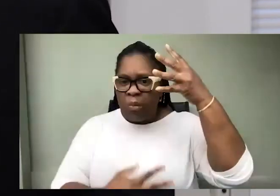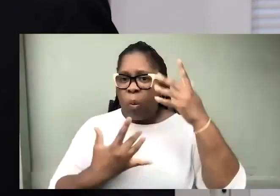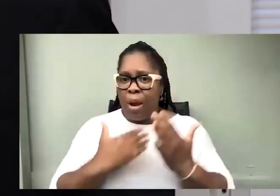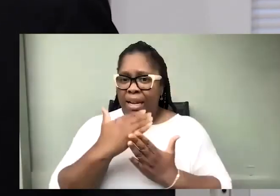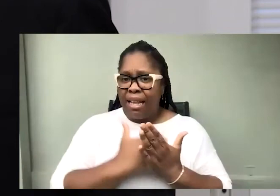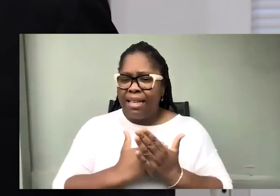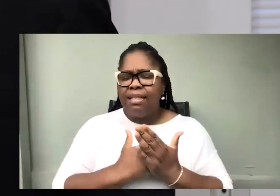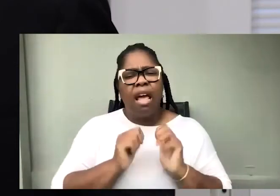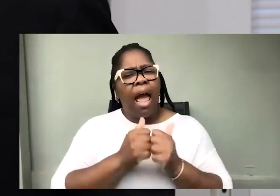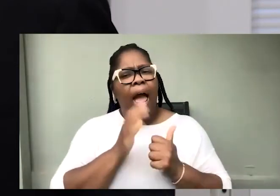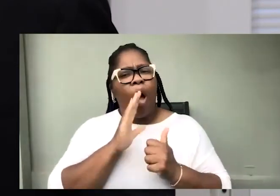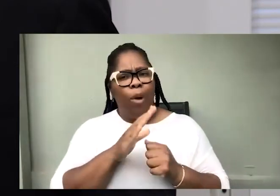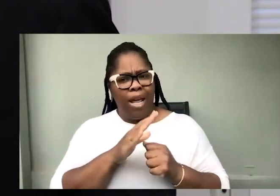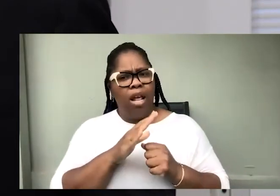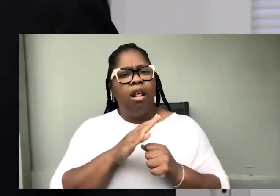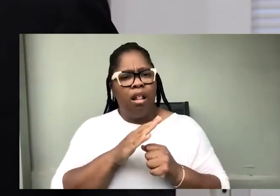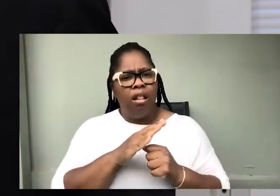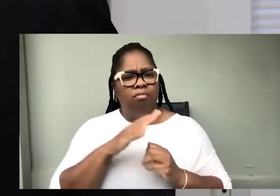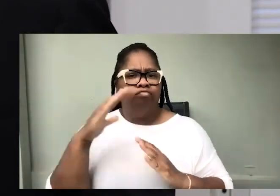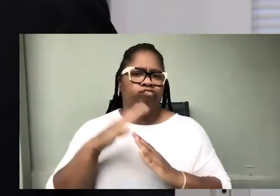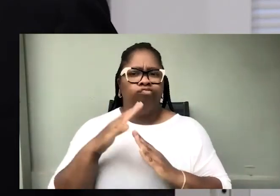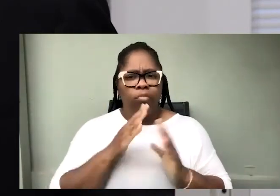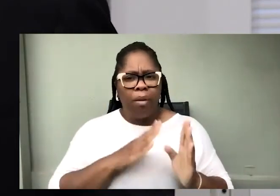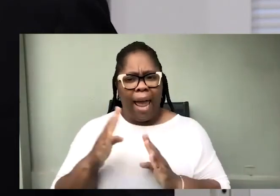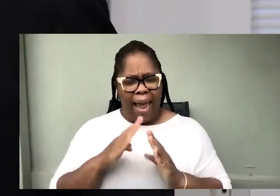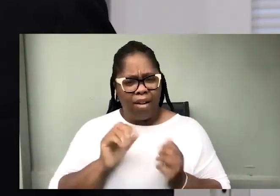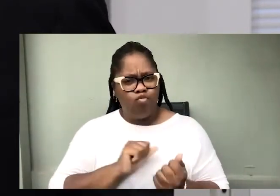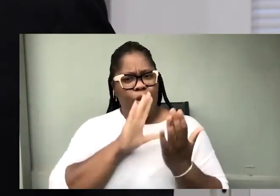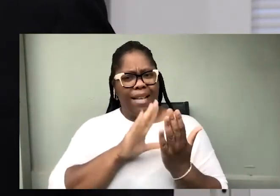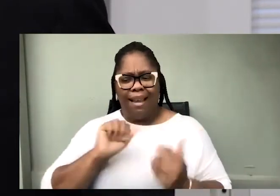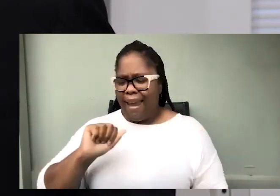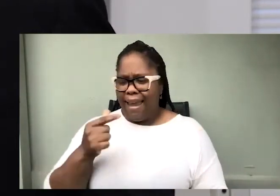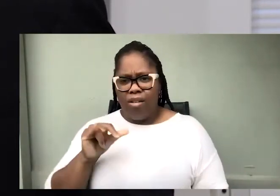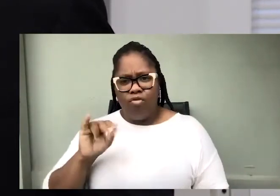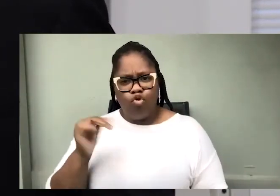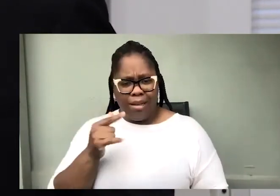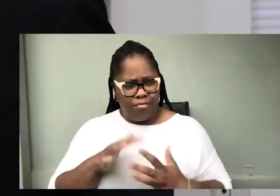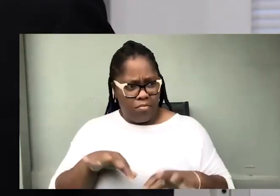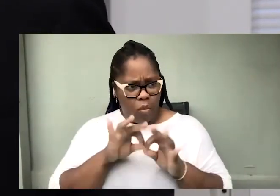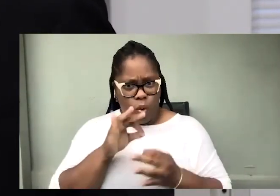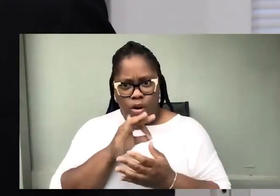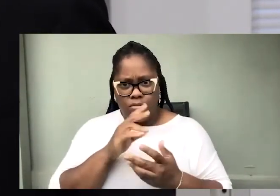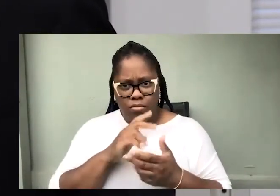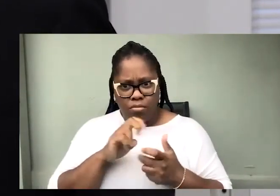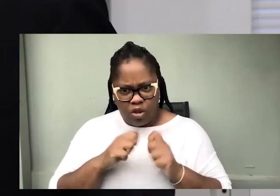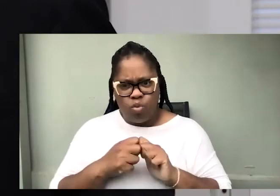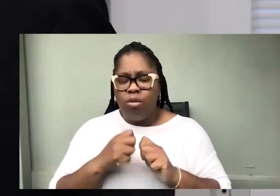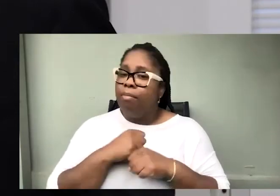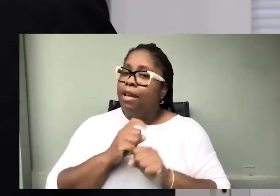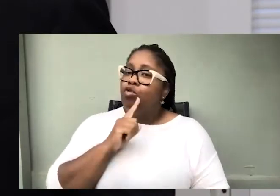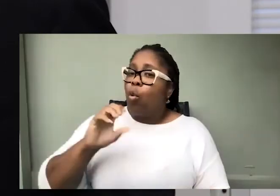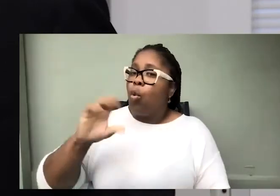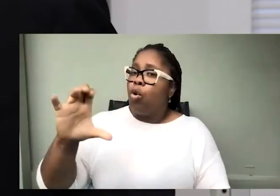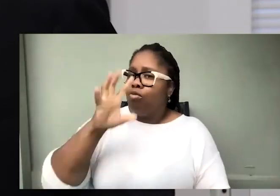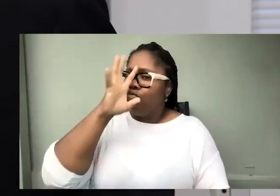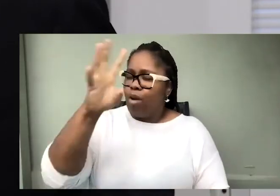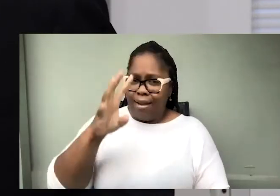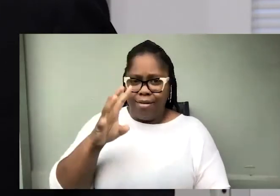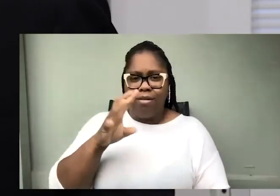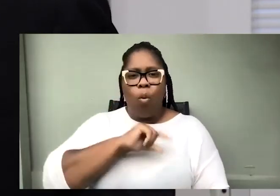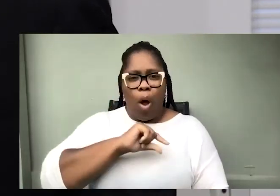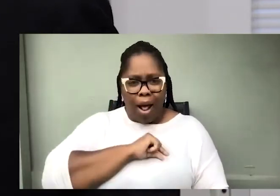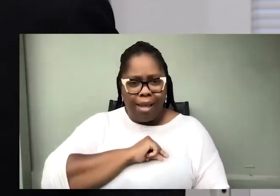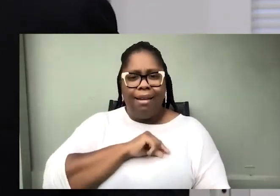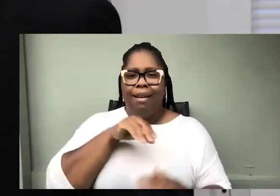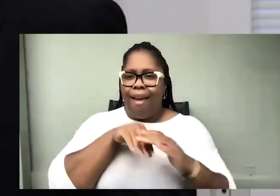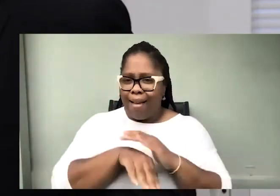for aging address this critical and crucial issue of aging, and to ensure that Orange County creates access to quality long-term care